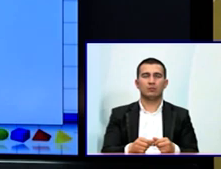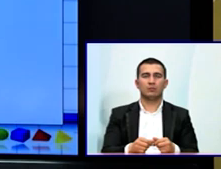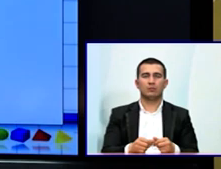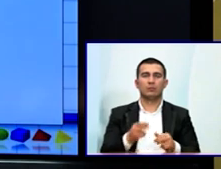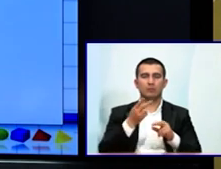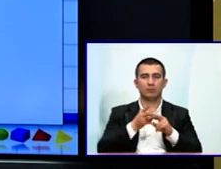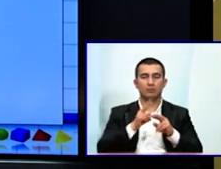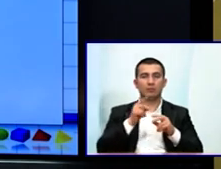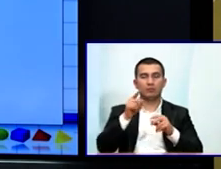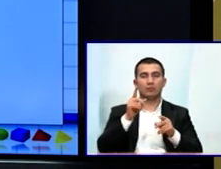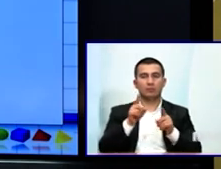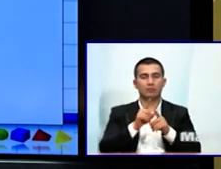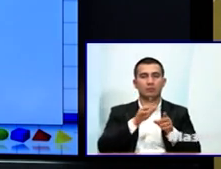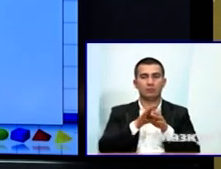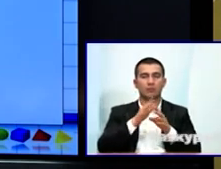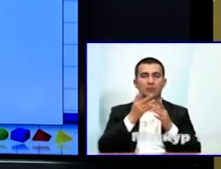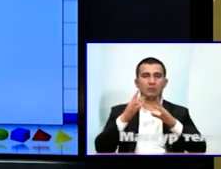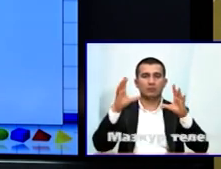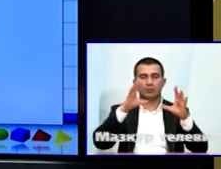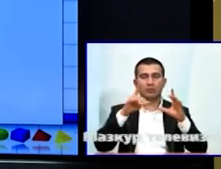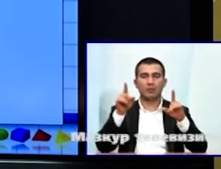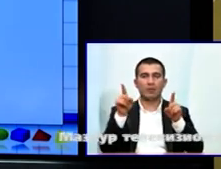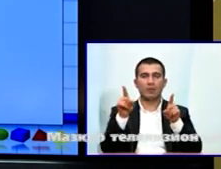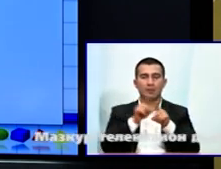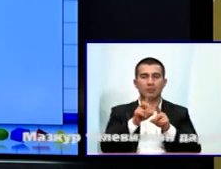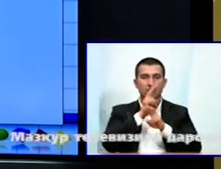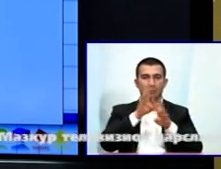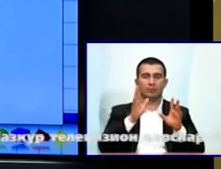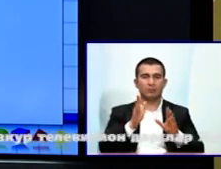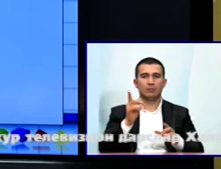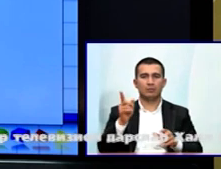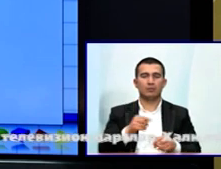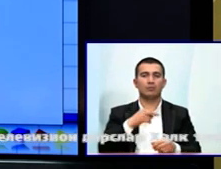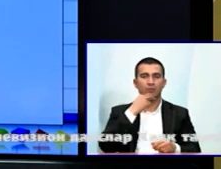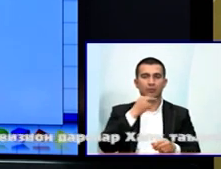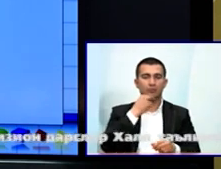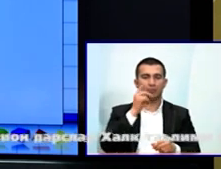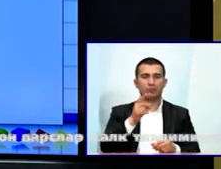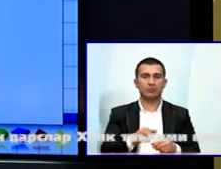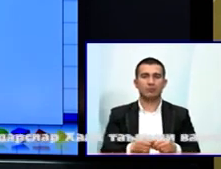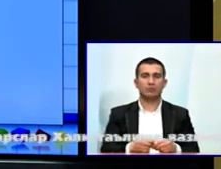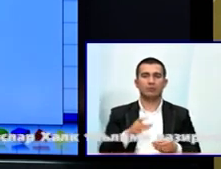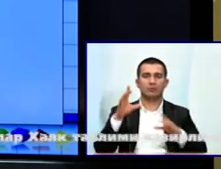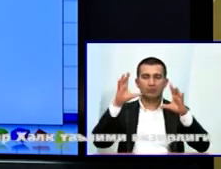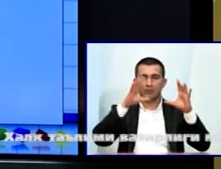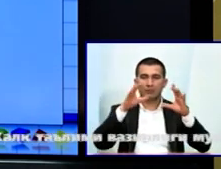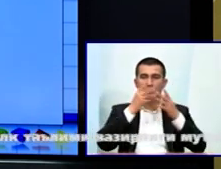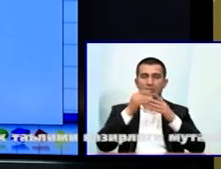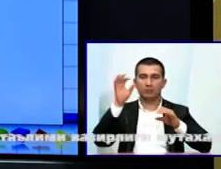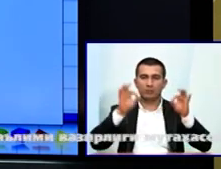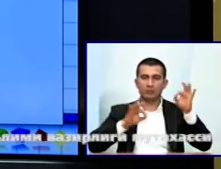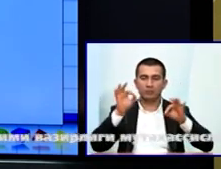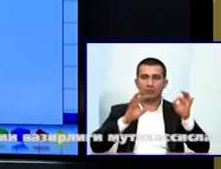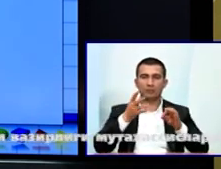Ushbu topshirig'imizda doiraviy diagrammamiz xuddi shu ko'rinishda bo'ladi. E'tibor bergan bo'lsangiz, doiraviy diagrammani